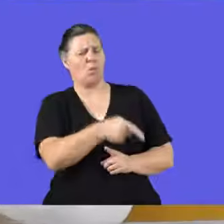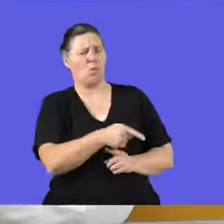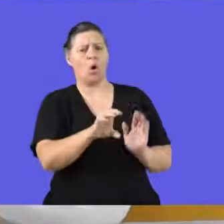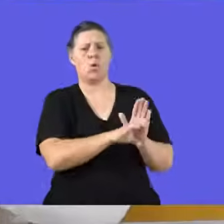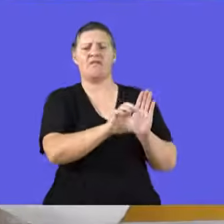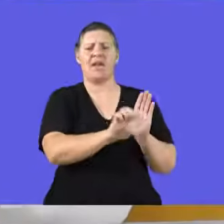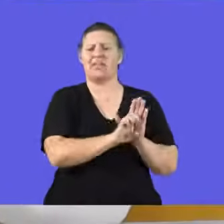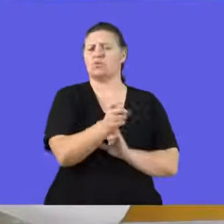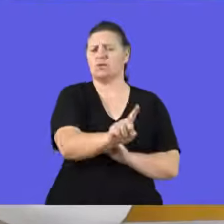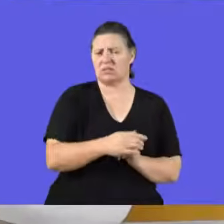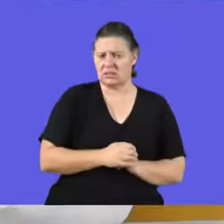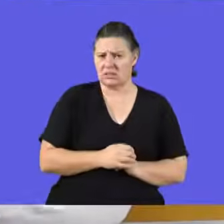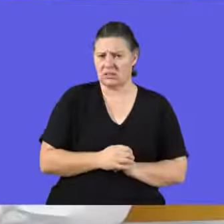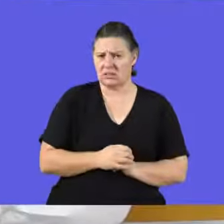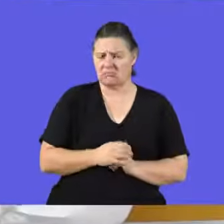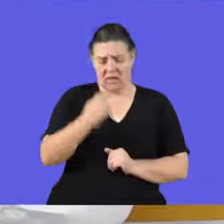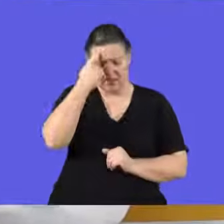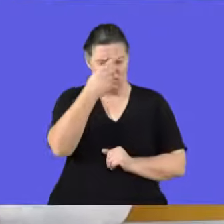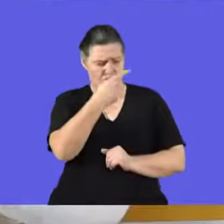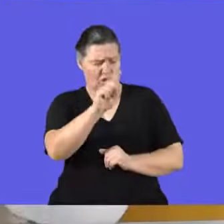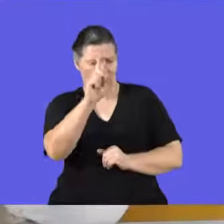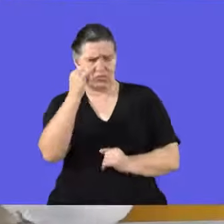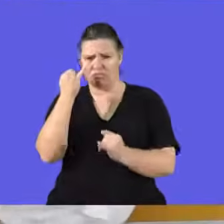know what is your code of ethics.